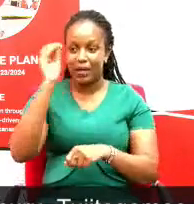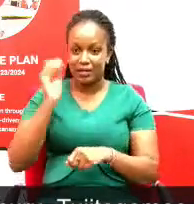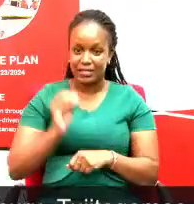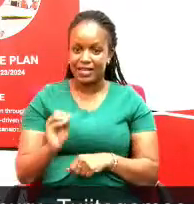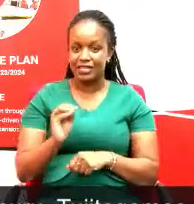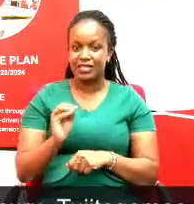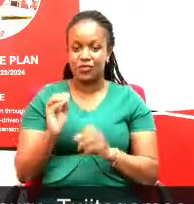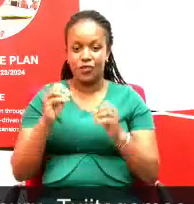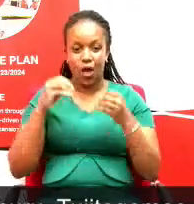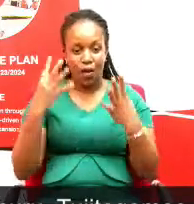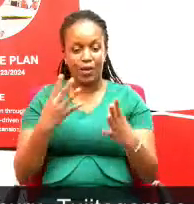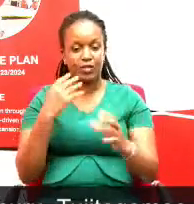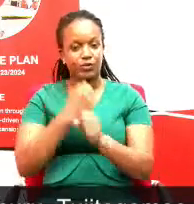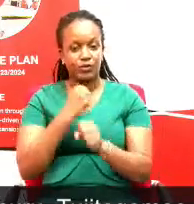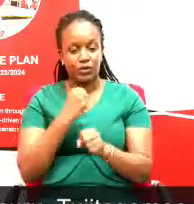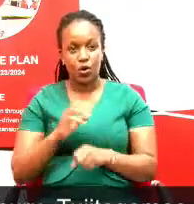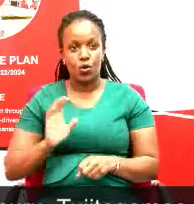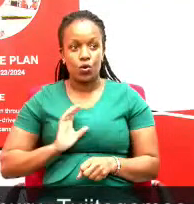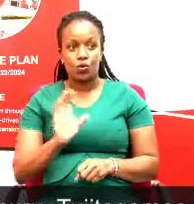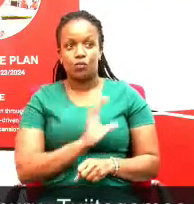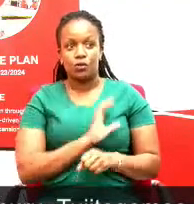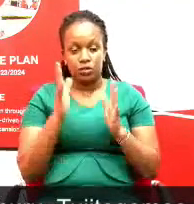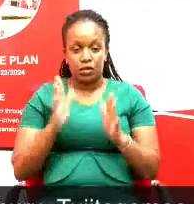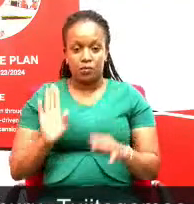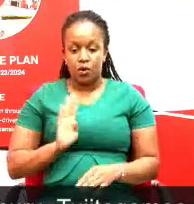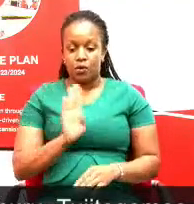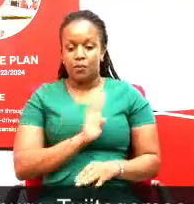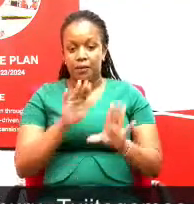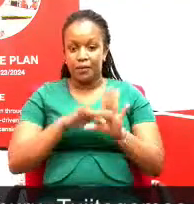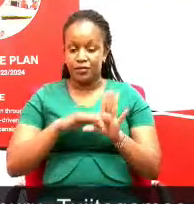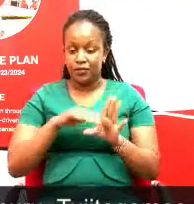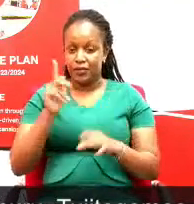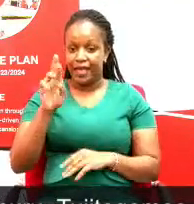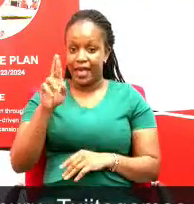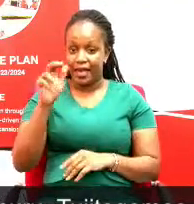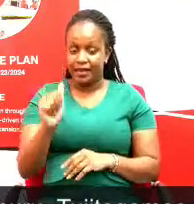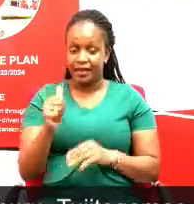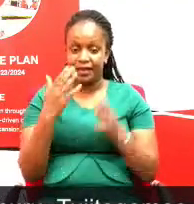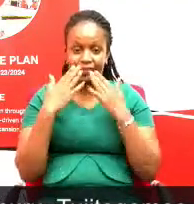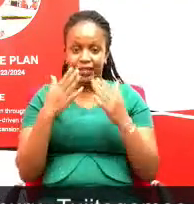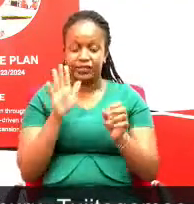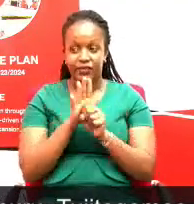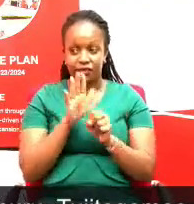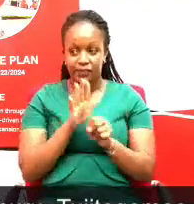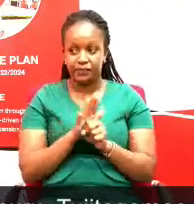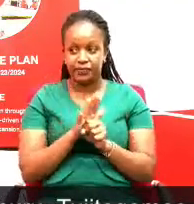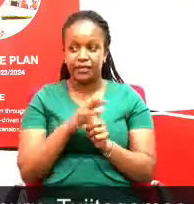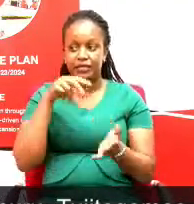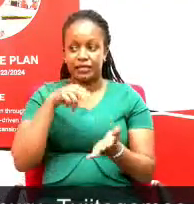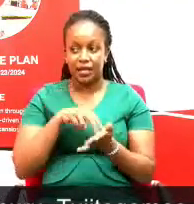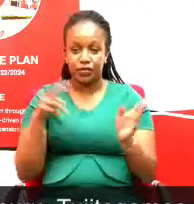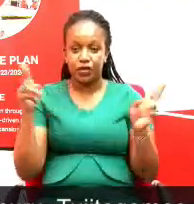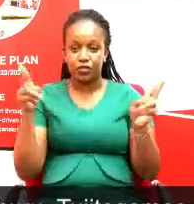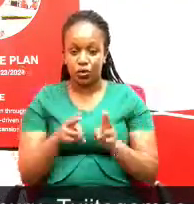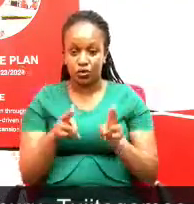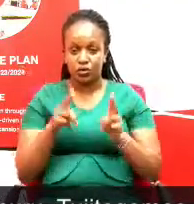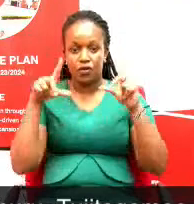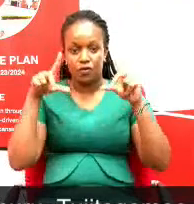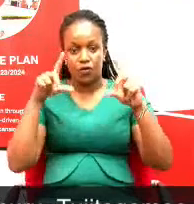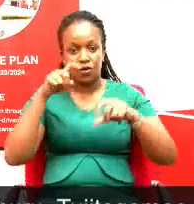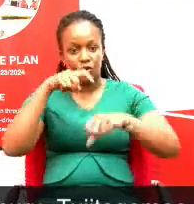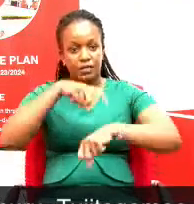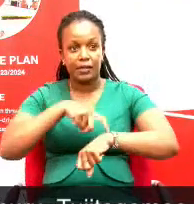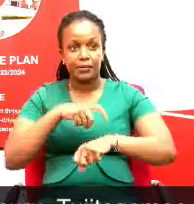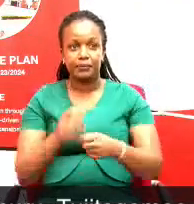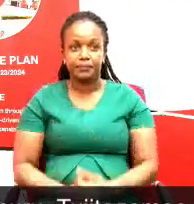performance. Commissioners and board members of KRA, thank you very much. Just step forward for a brief photo moment.